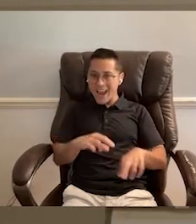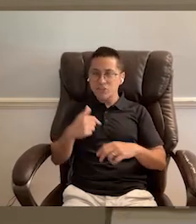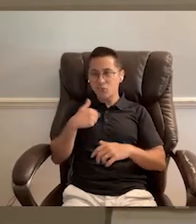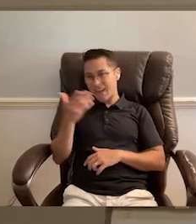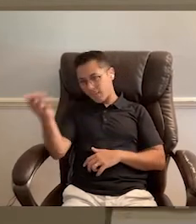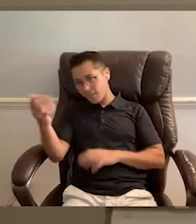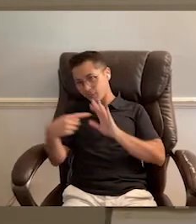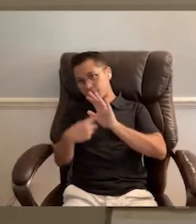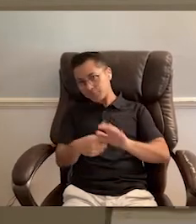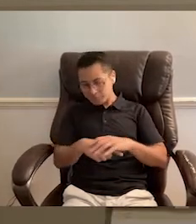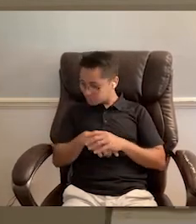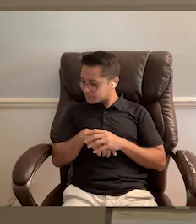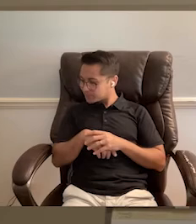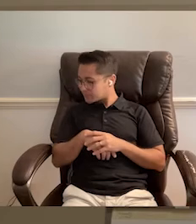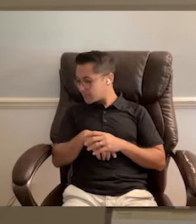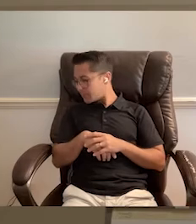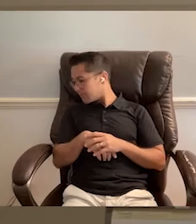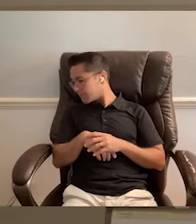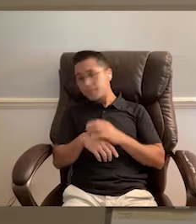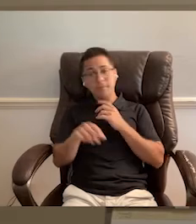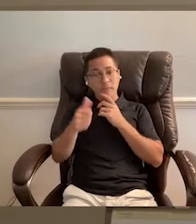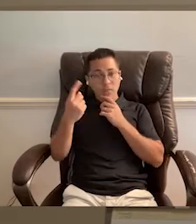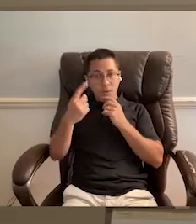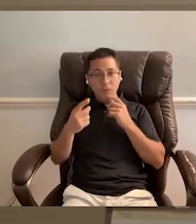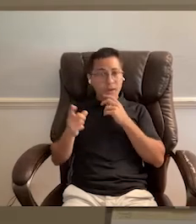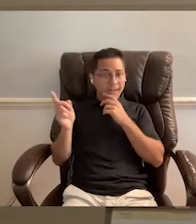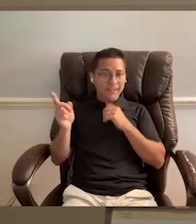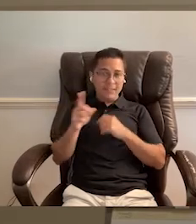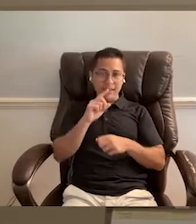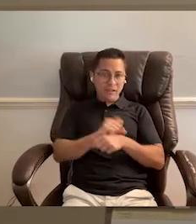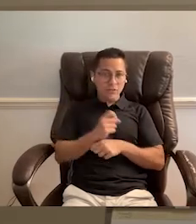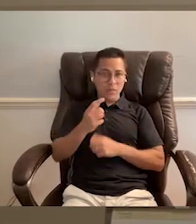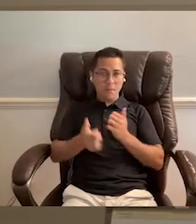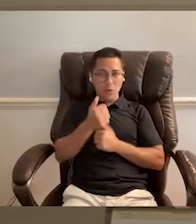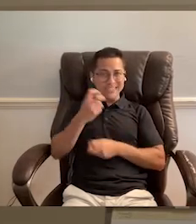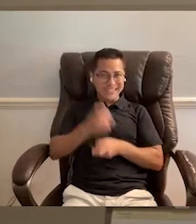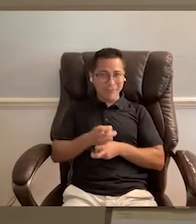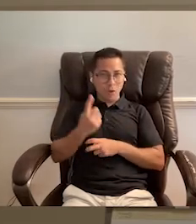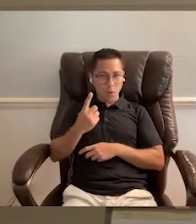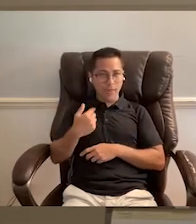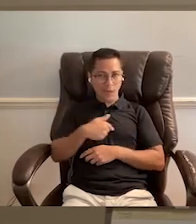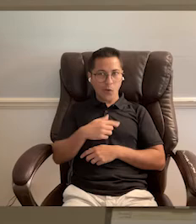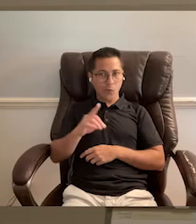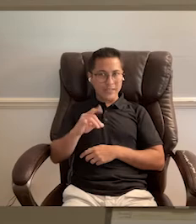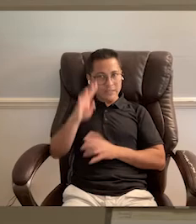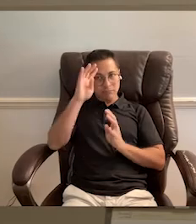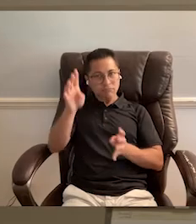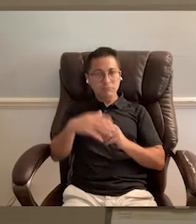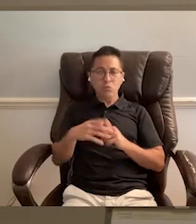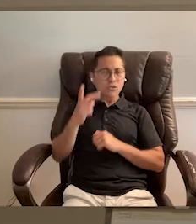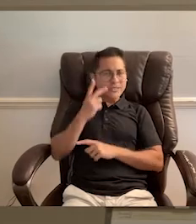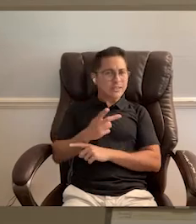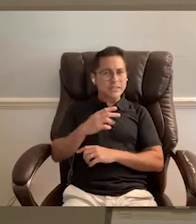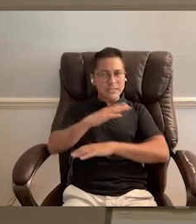shelving, the user fulfills the incoming orders and the So what you outgoing see here deliveries. is what she is looking at in the Tangible virtual environment. shelves and tangible boxes